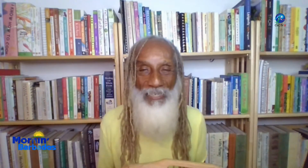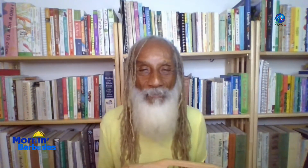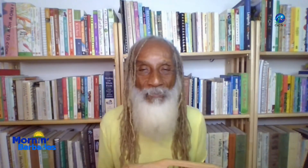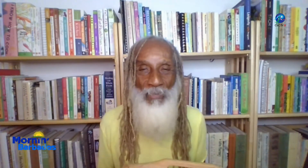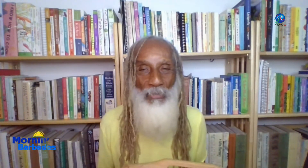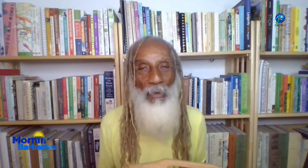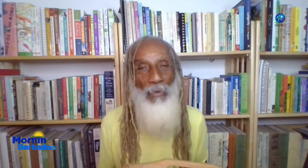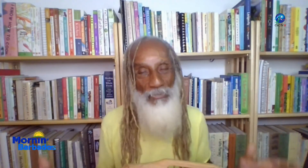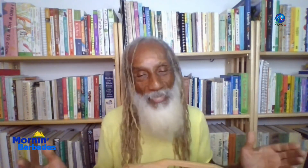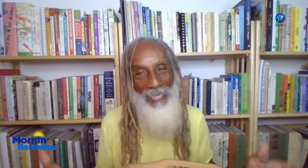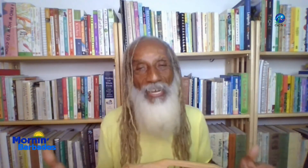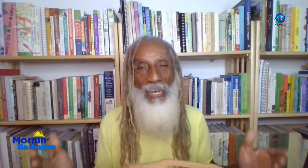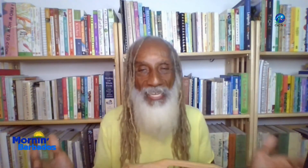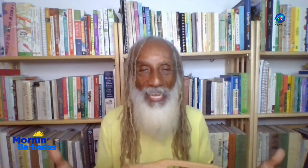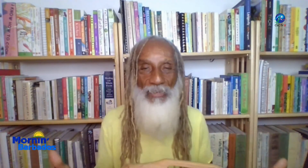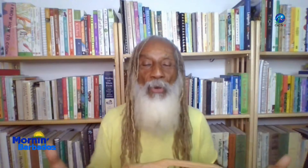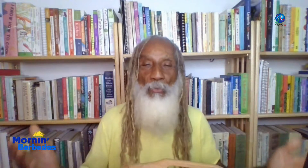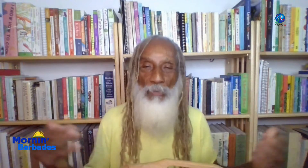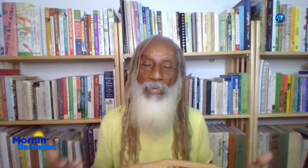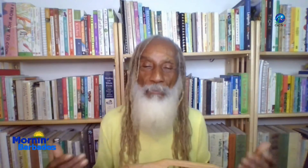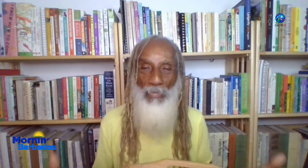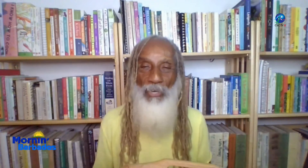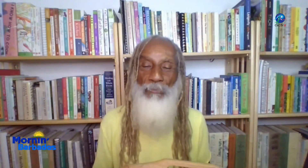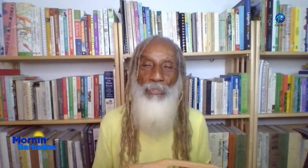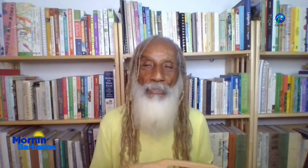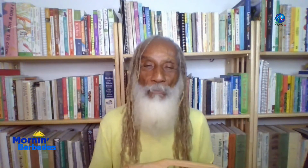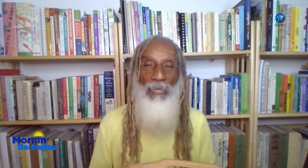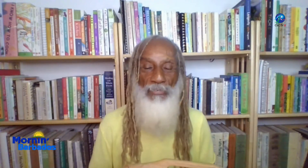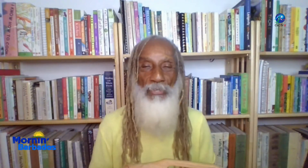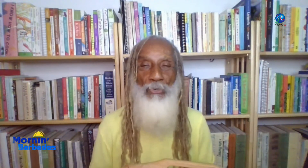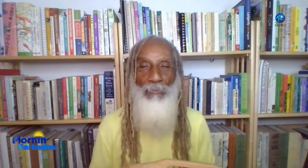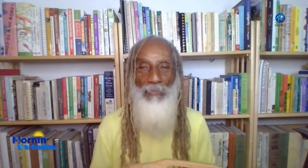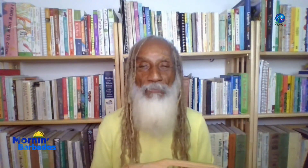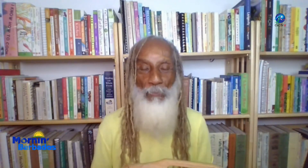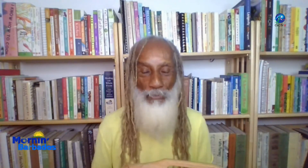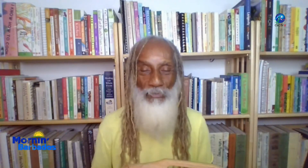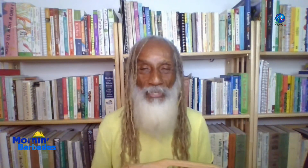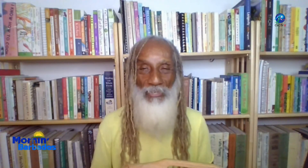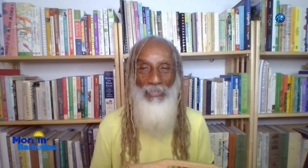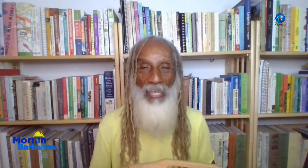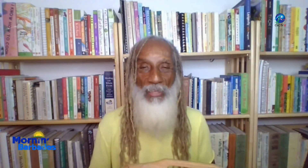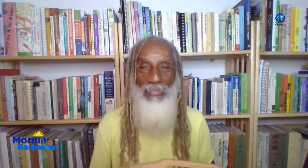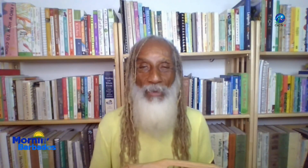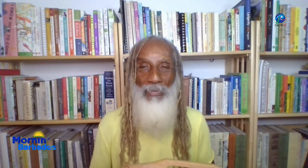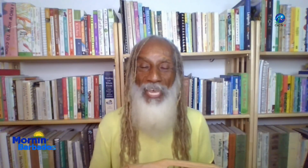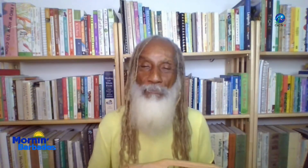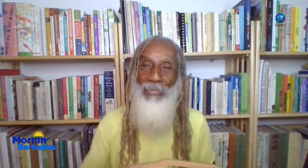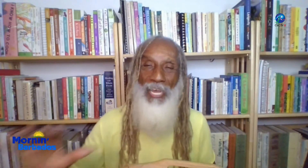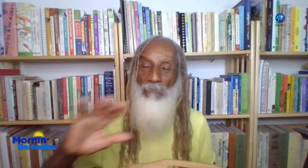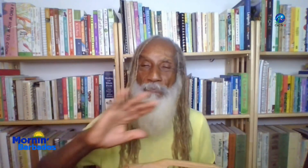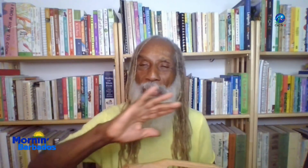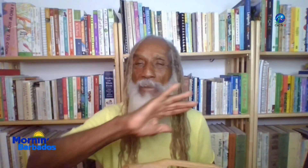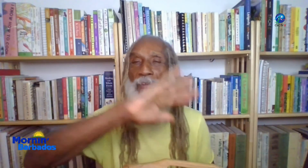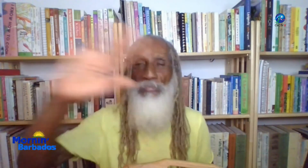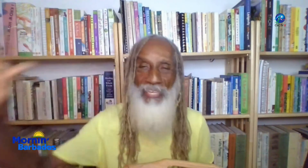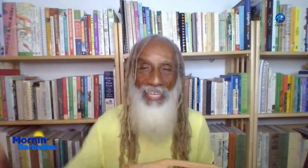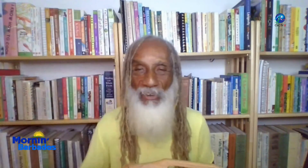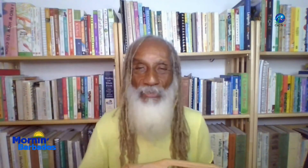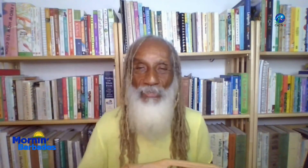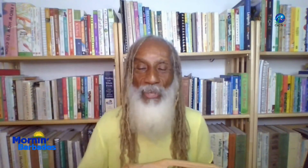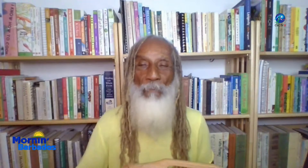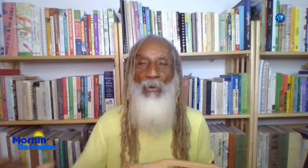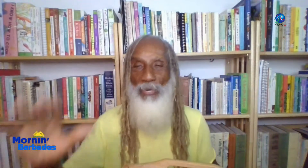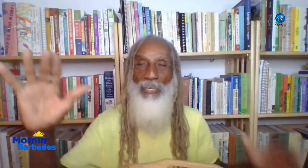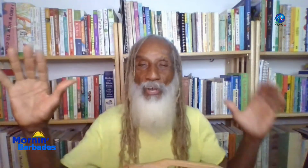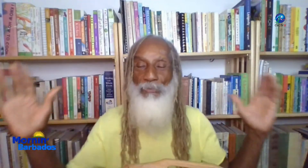it this way, But then again, we've become such a busy human force here that we have time for